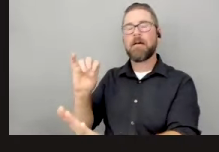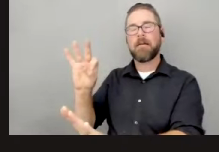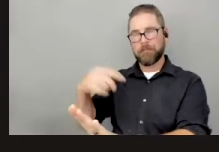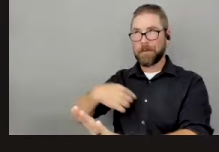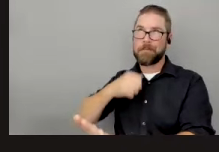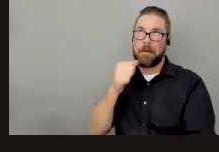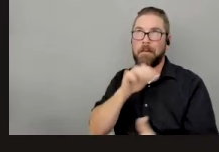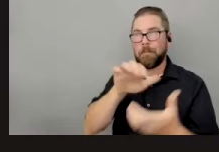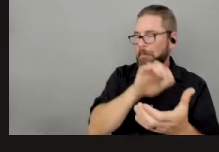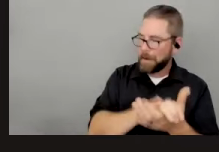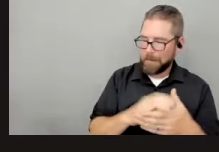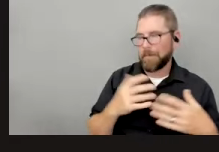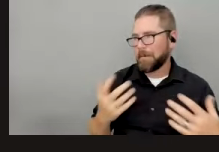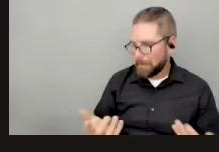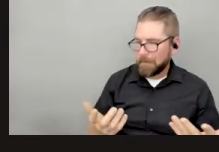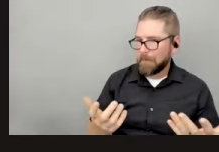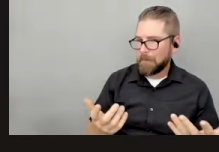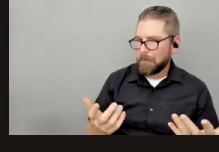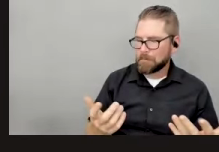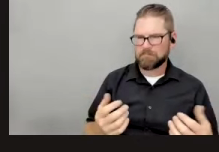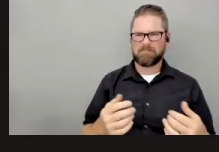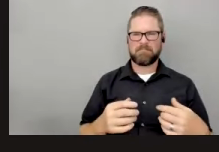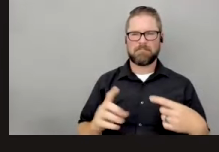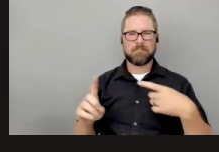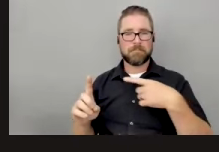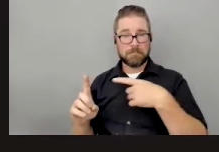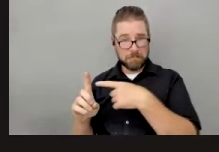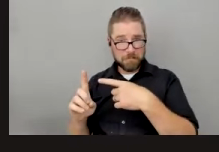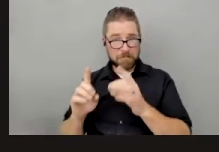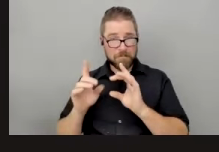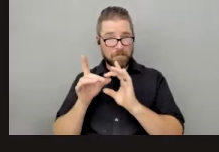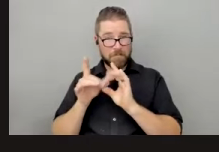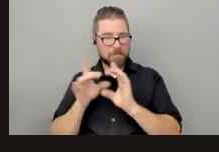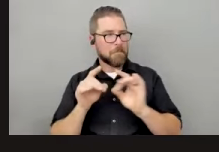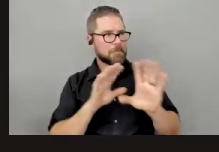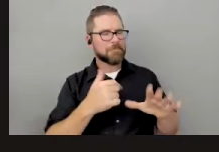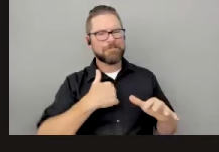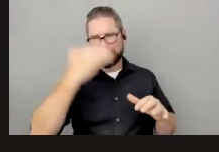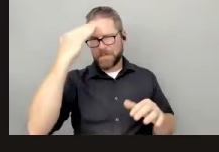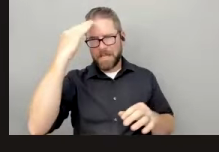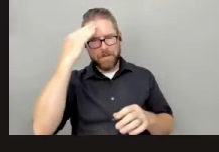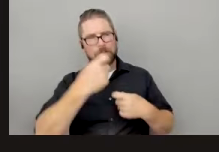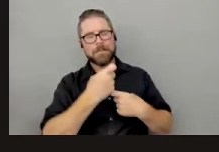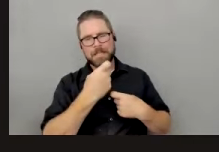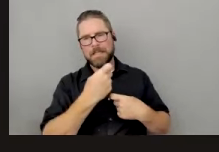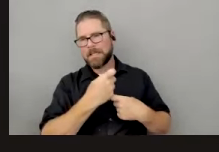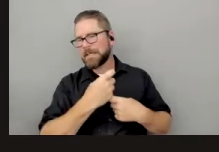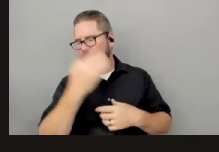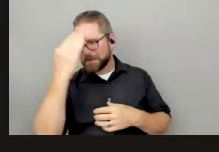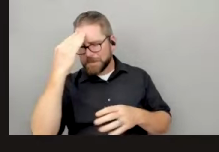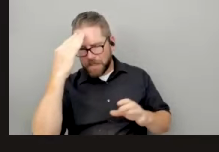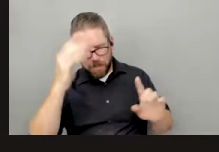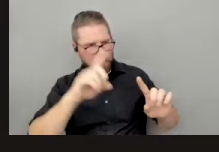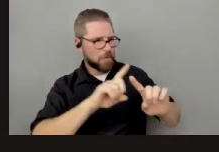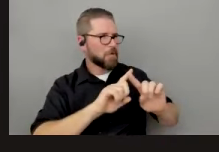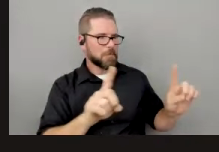comments off as jokes, but states that the ongoing nature of their remarks has become uncomfortable and unwelcomed. Is this a Title IX issue, and what